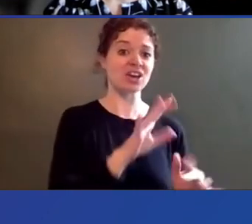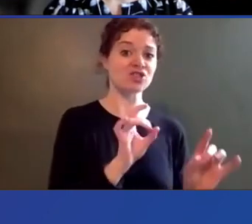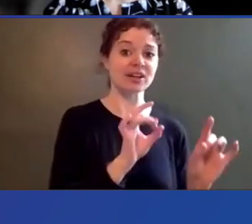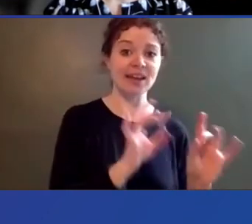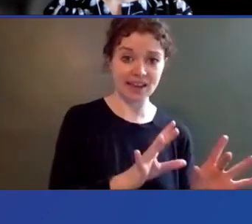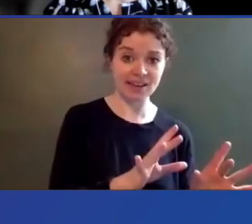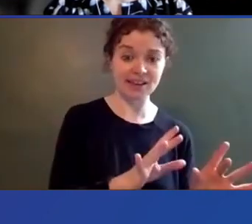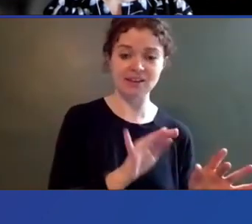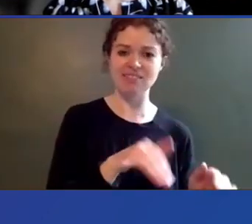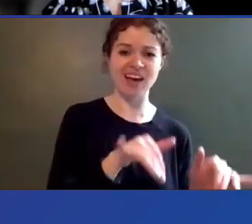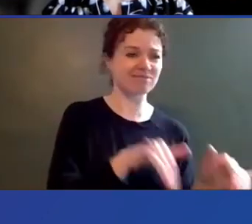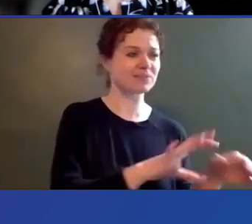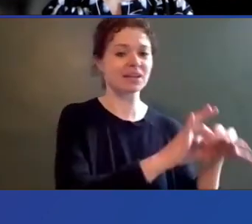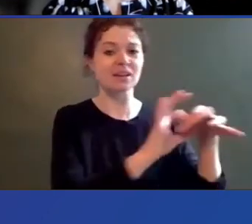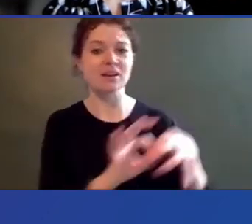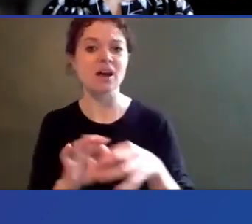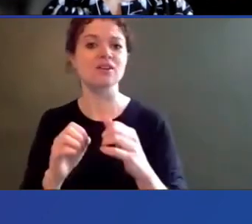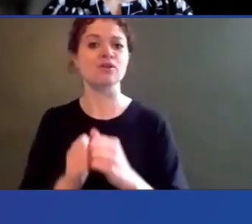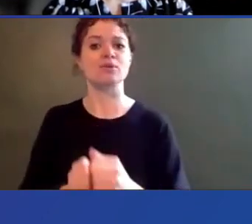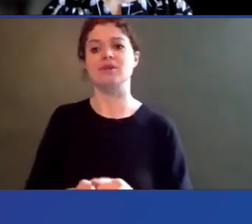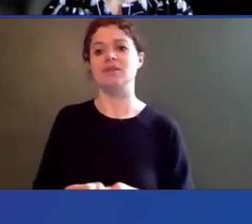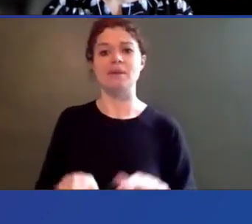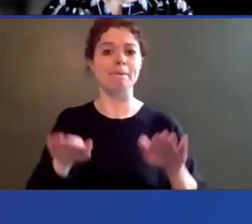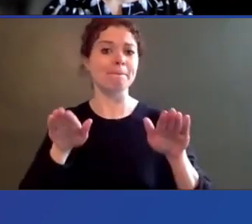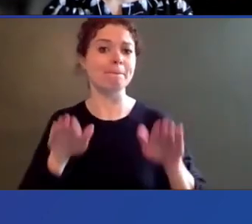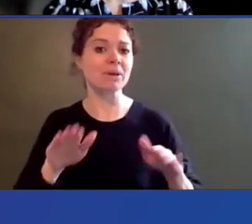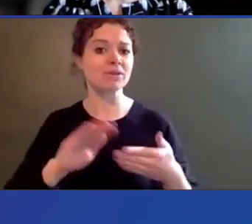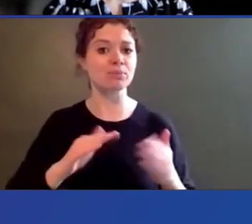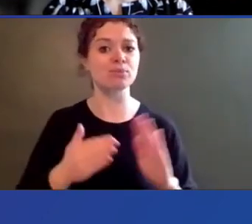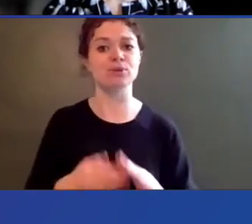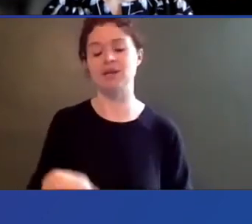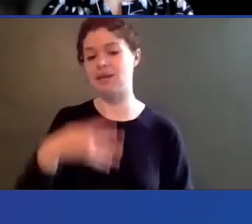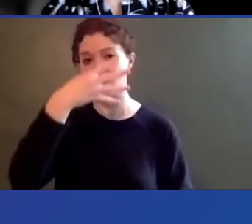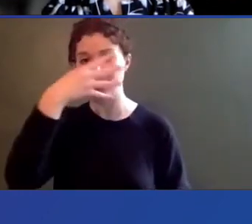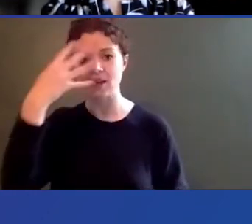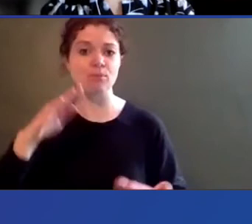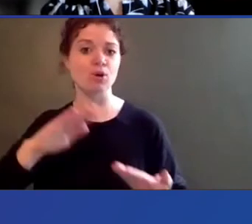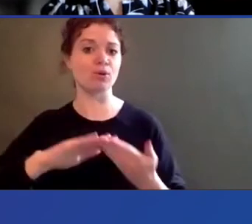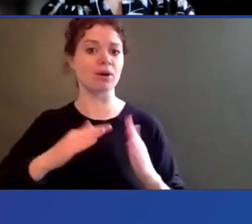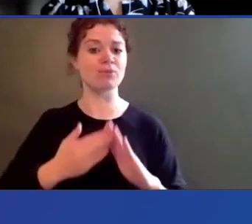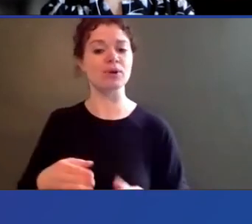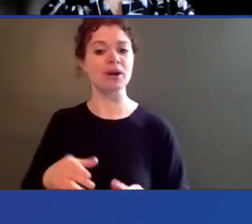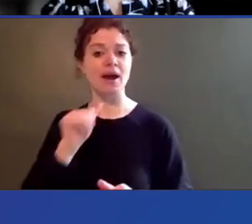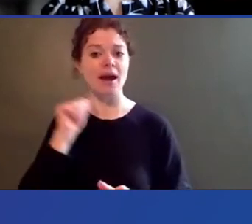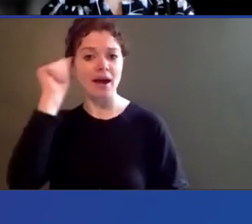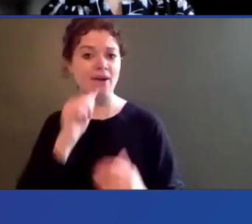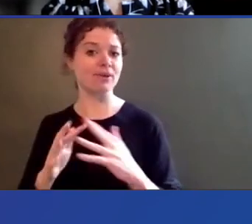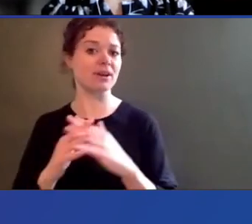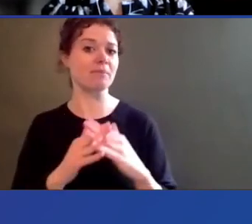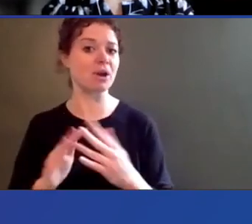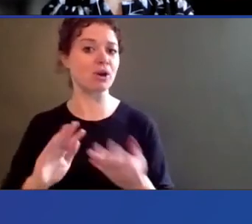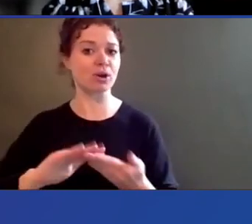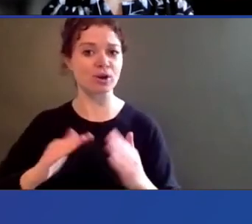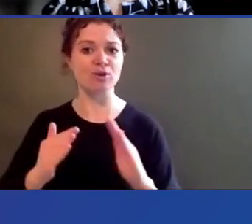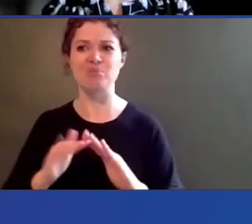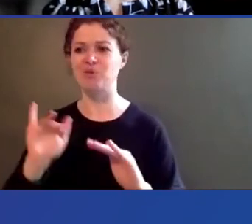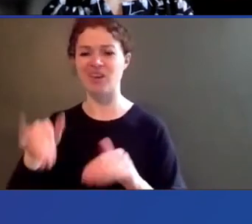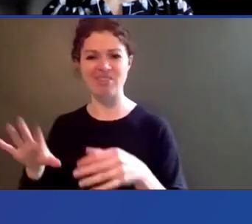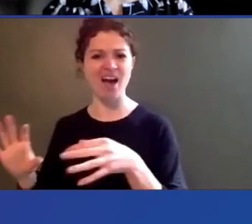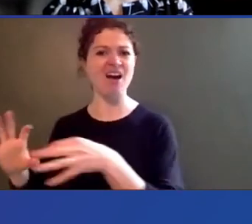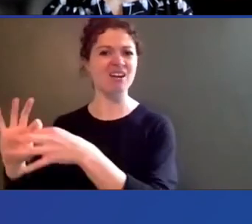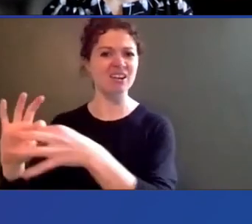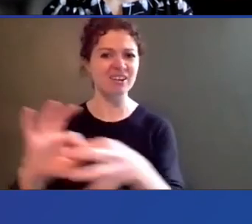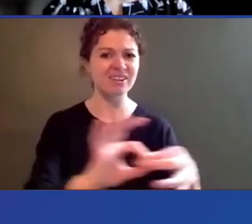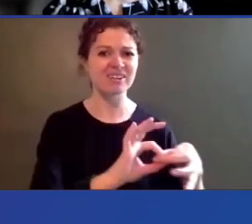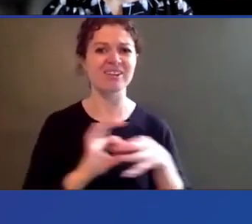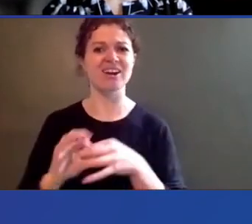what has happened to Muslims after 9/11, what has happened to immigrant communities throughout history, and finding those common threads is the first place to start